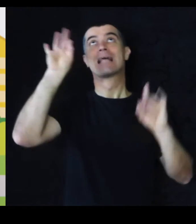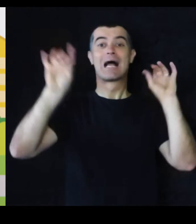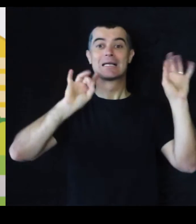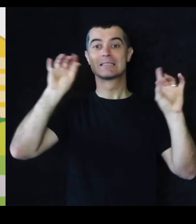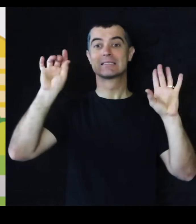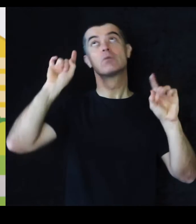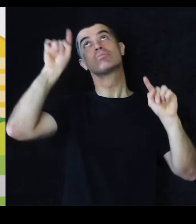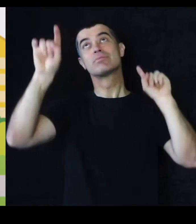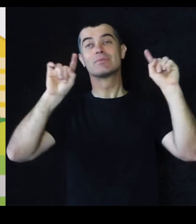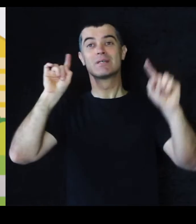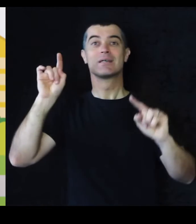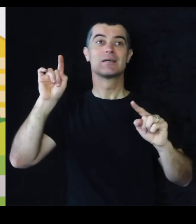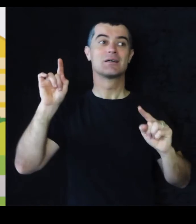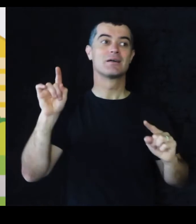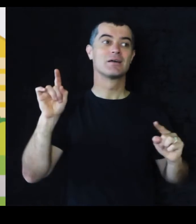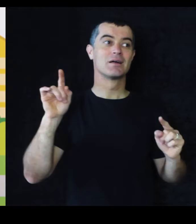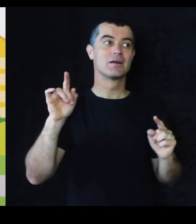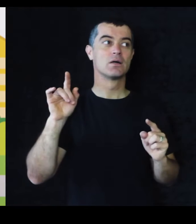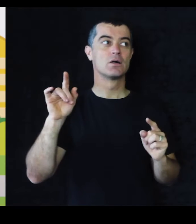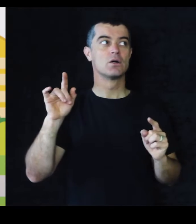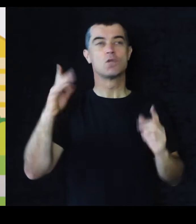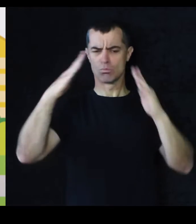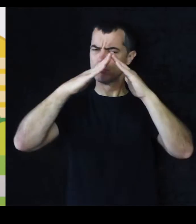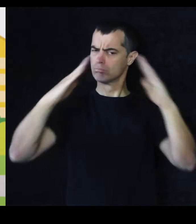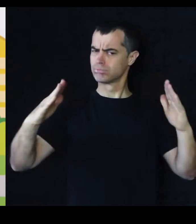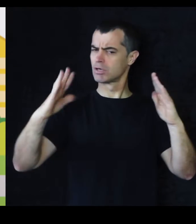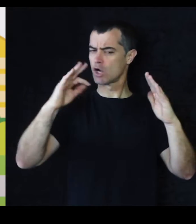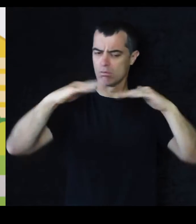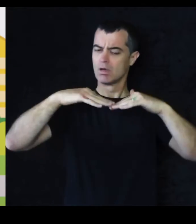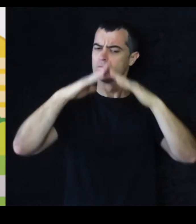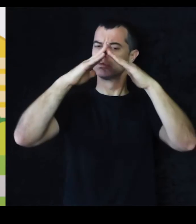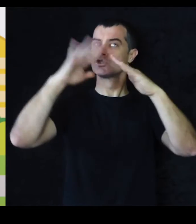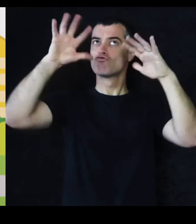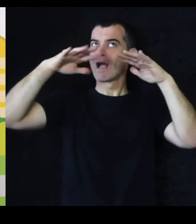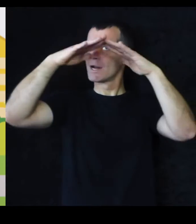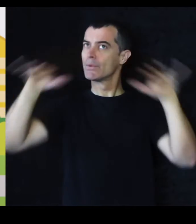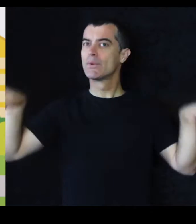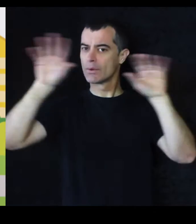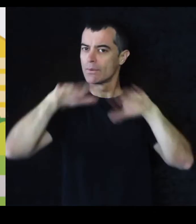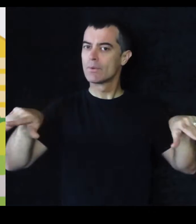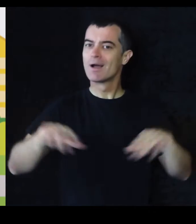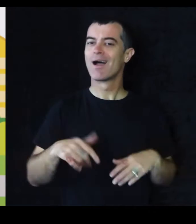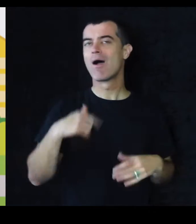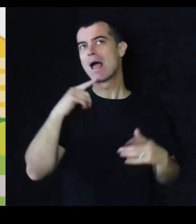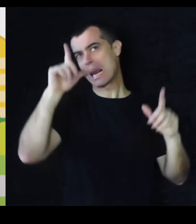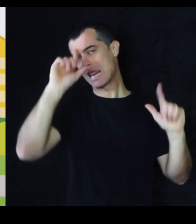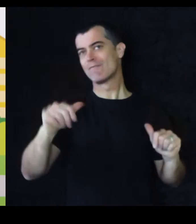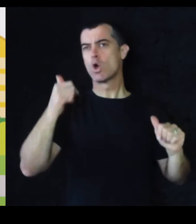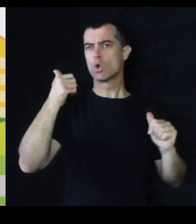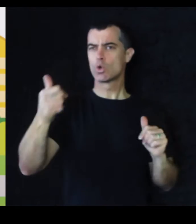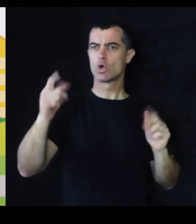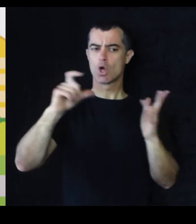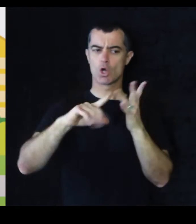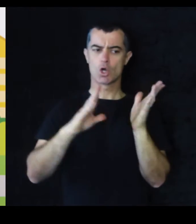stars go over, pointed so that the rain and the, leaves and all this sort of fall off to the side. I'd love a good